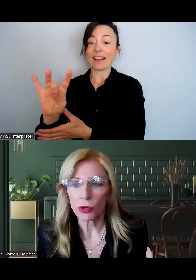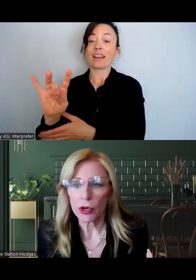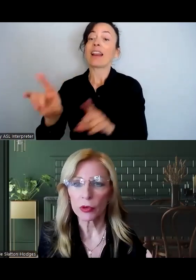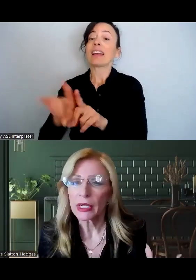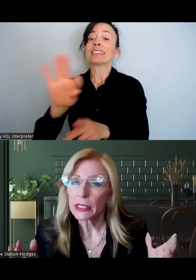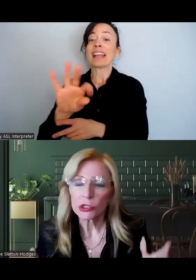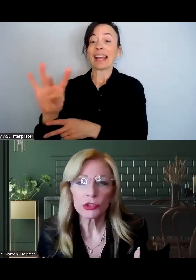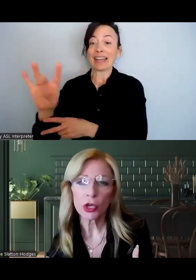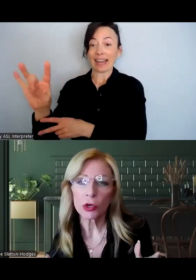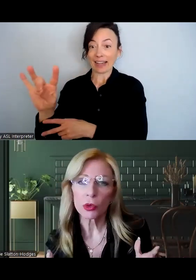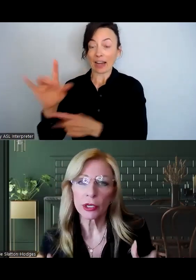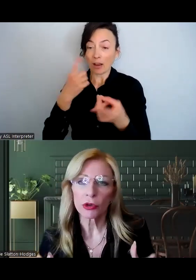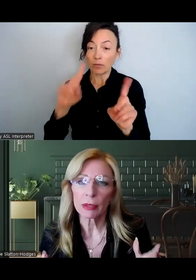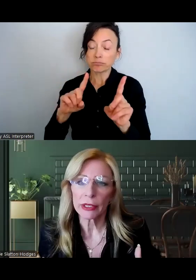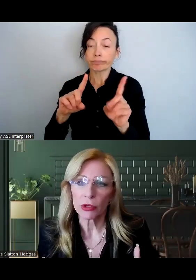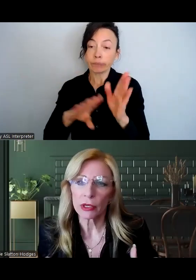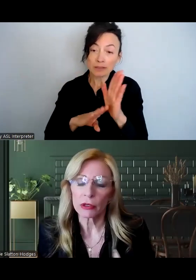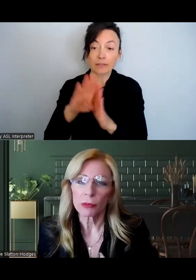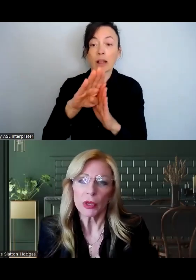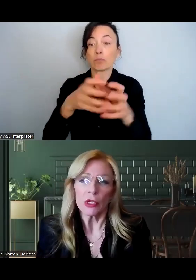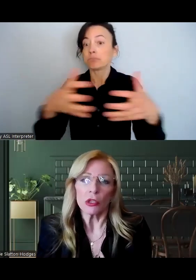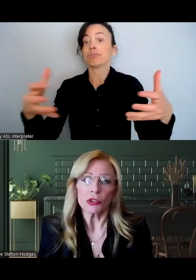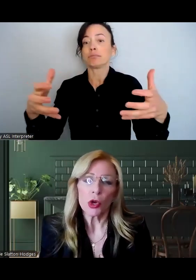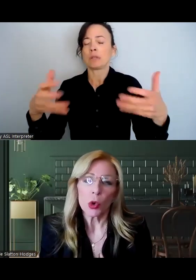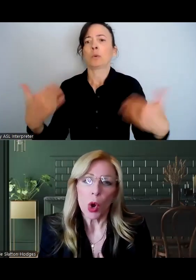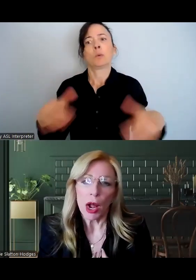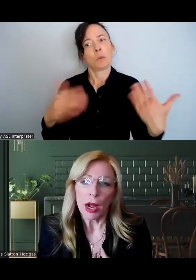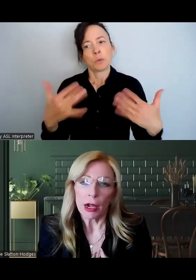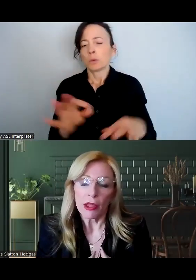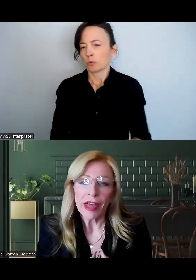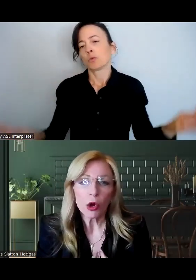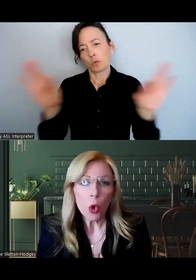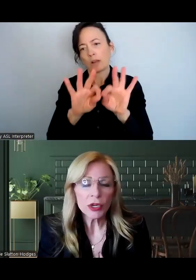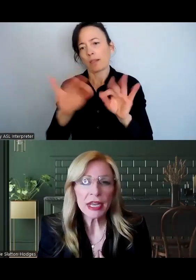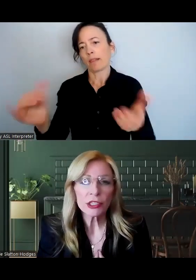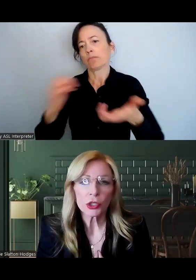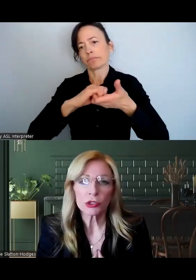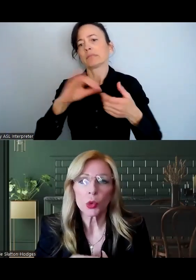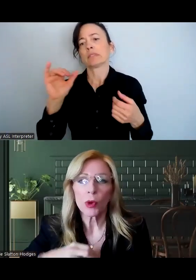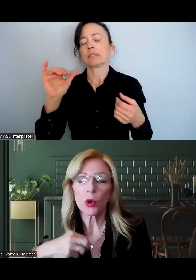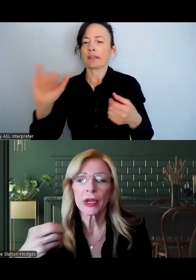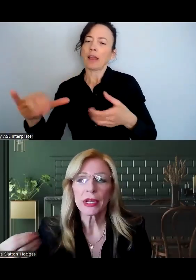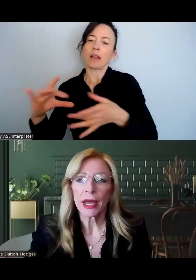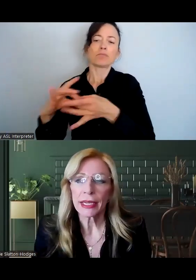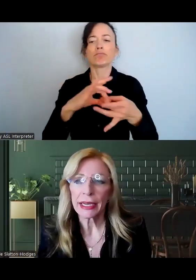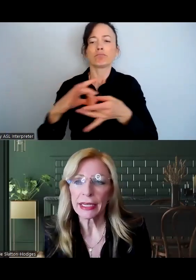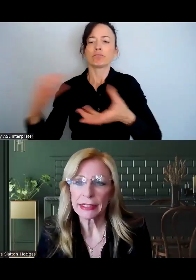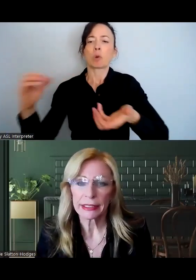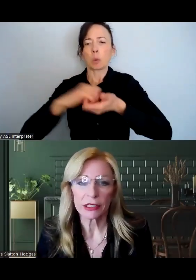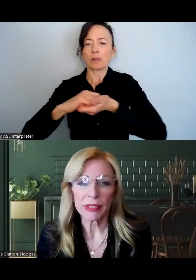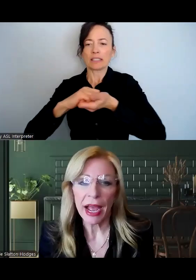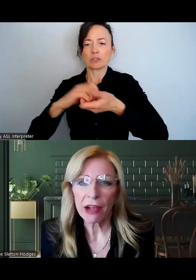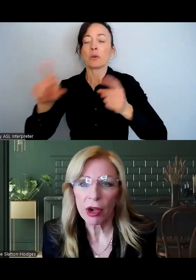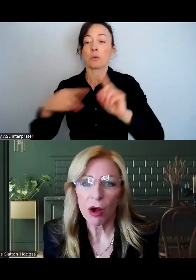developed and grown, is so incredibly critical. So that coordination to where when